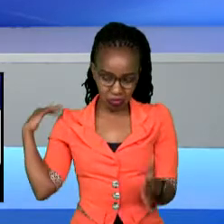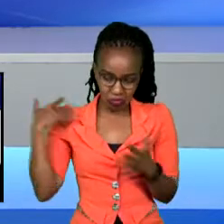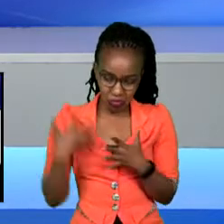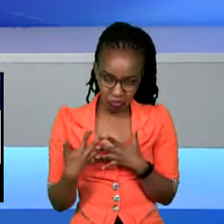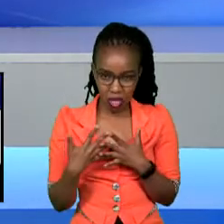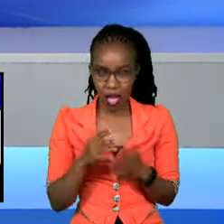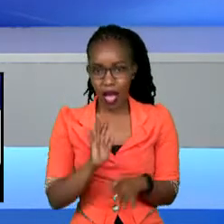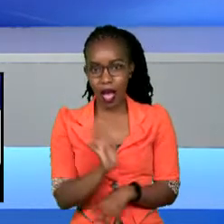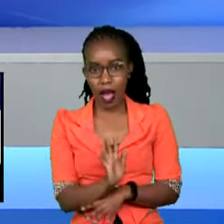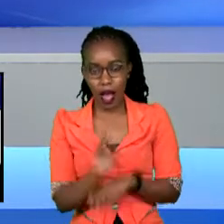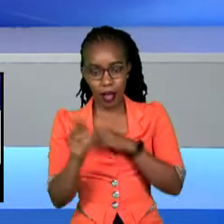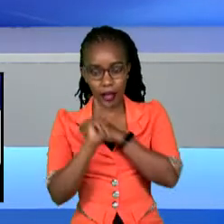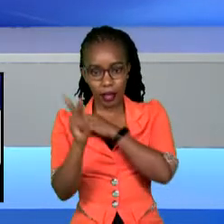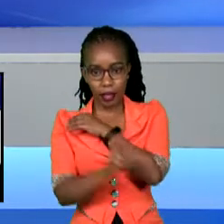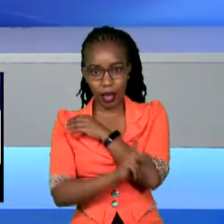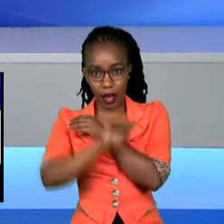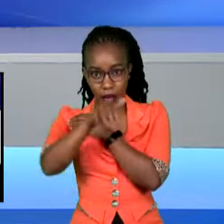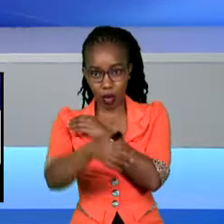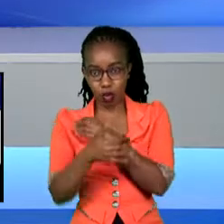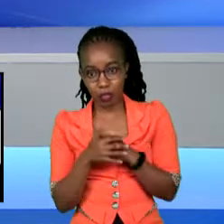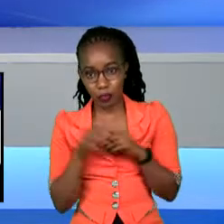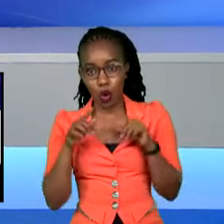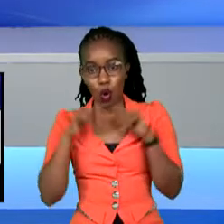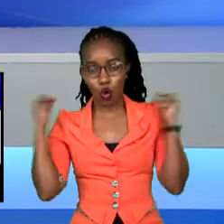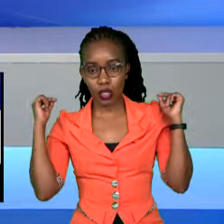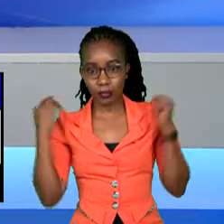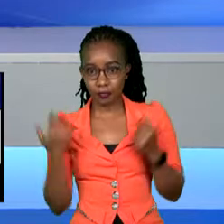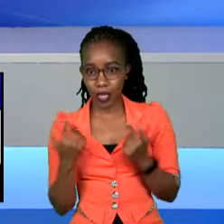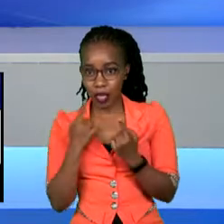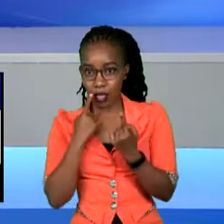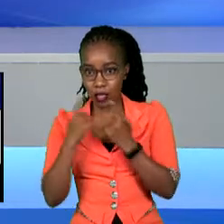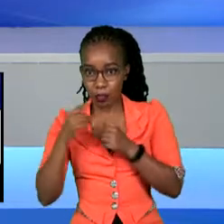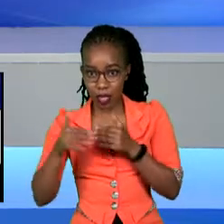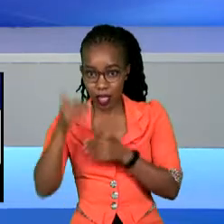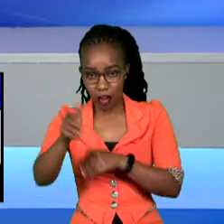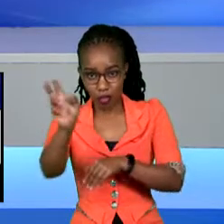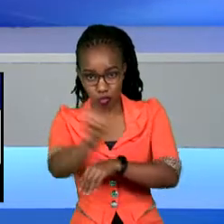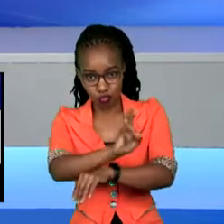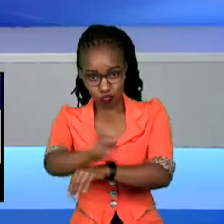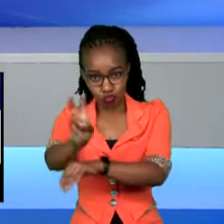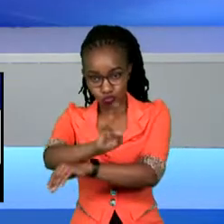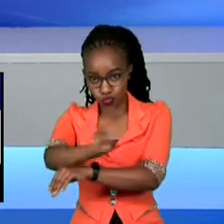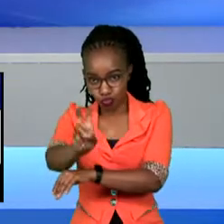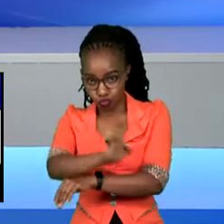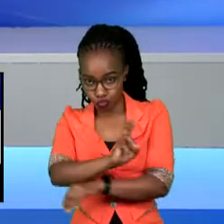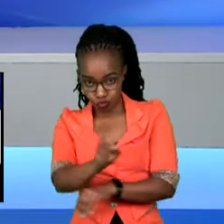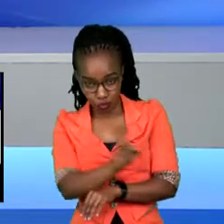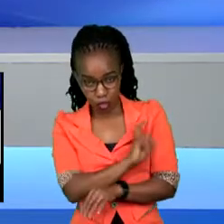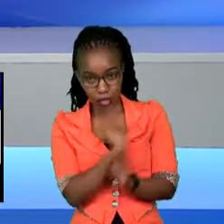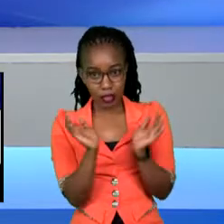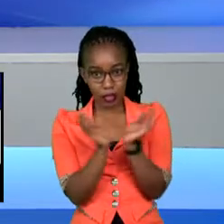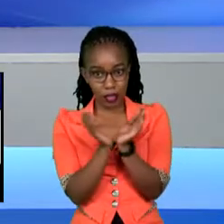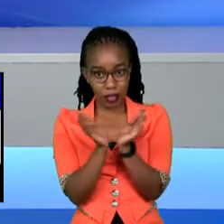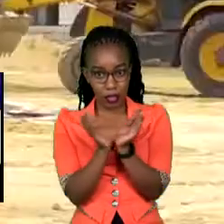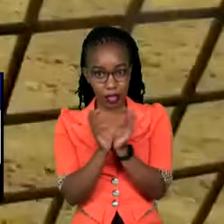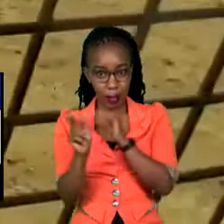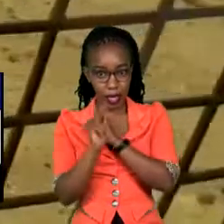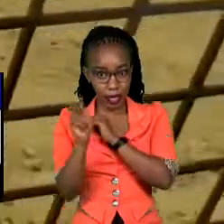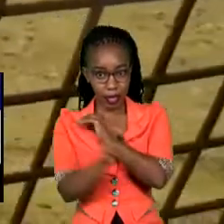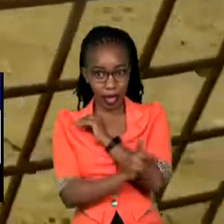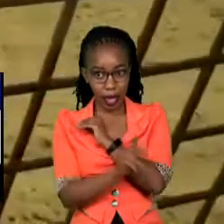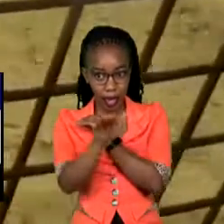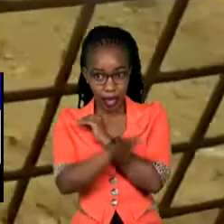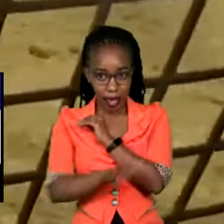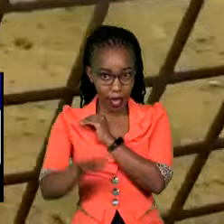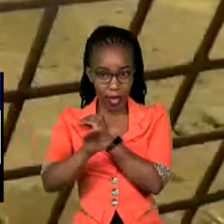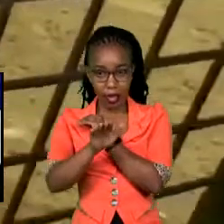case except for KIRINYAGA County, which will be the host. Speaking after inspecting ongoing works at Wanguru Stadium, the venue for the